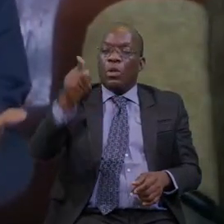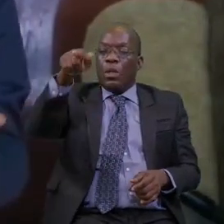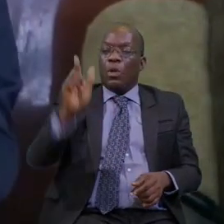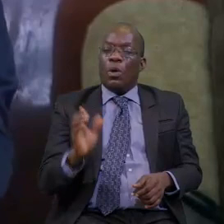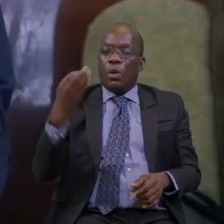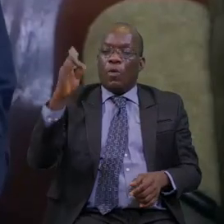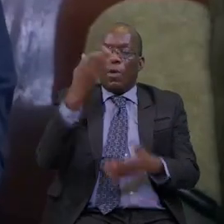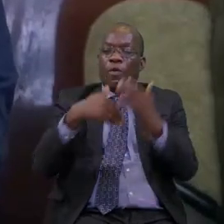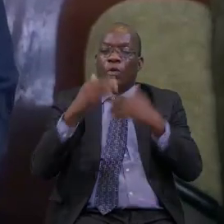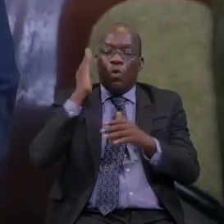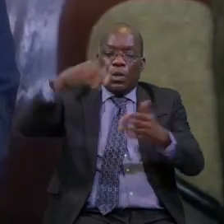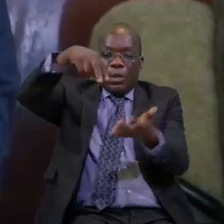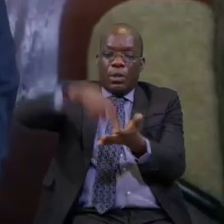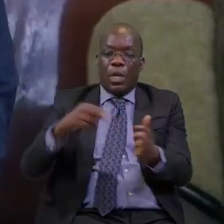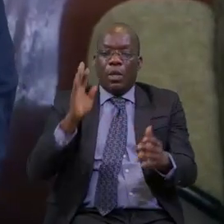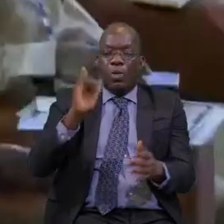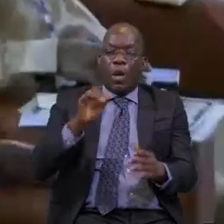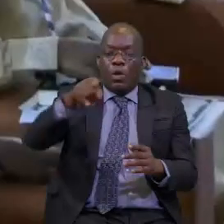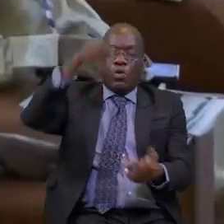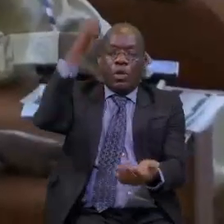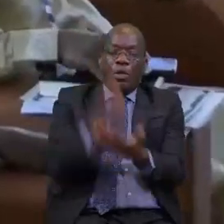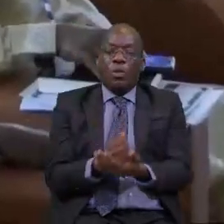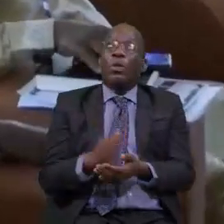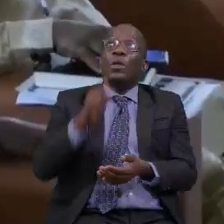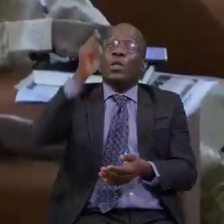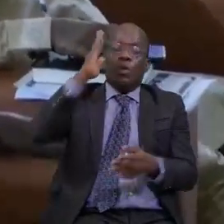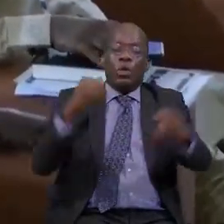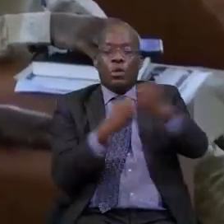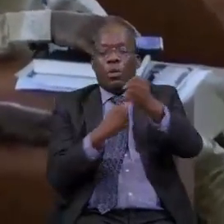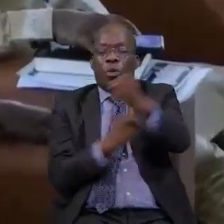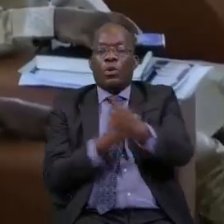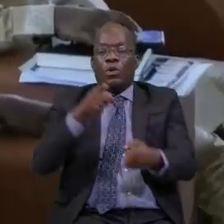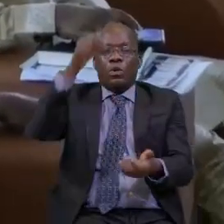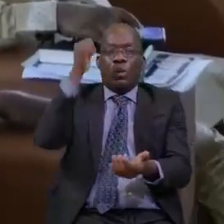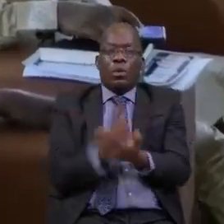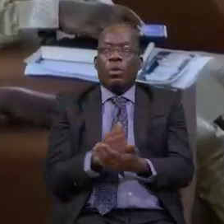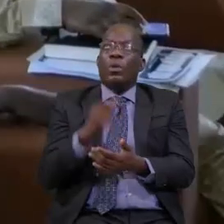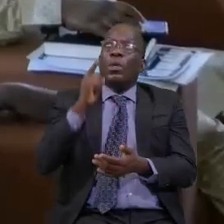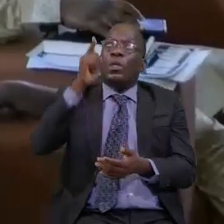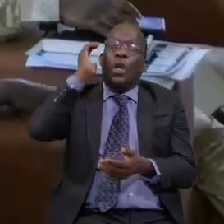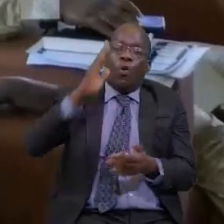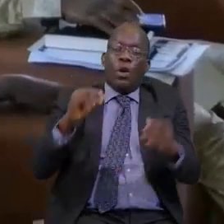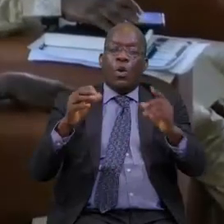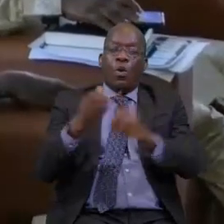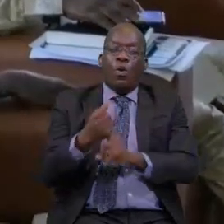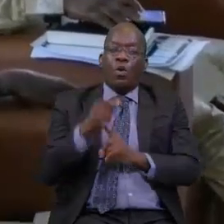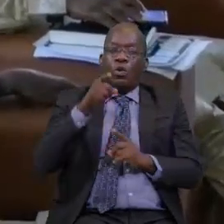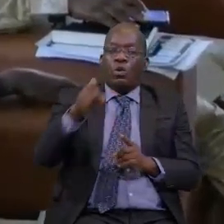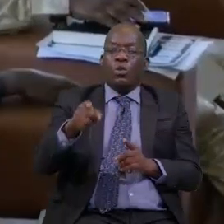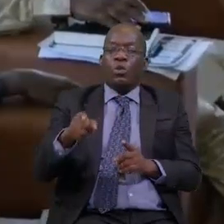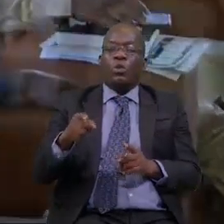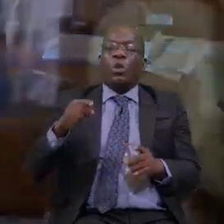you. He will support you. And he will hold you